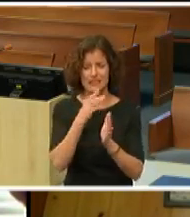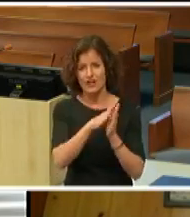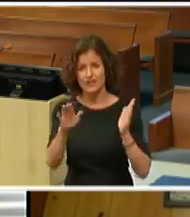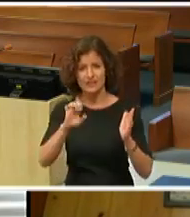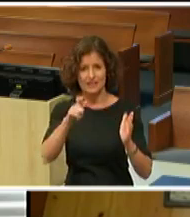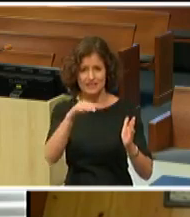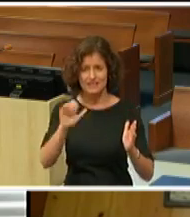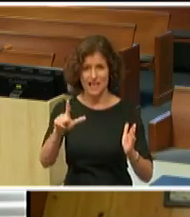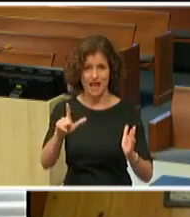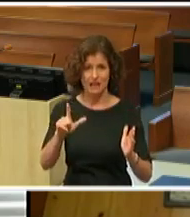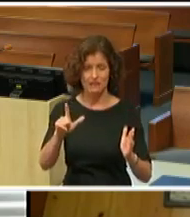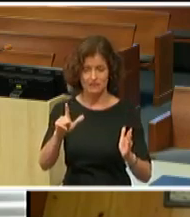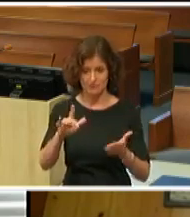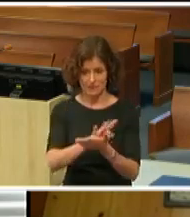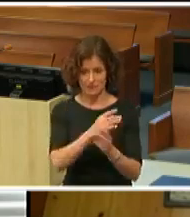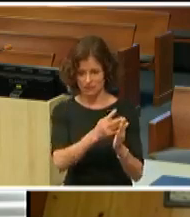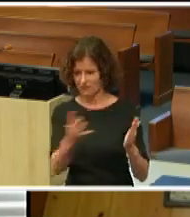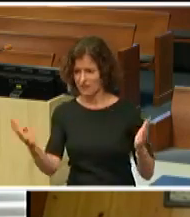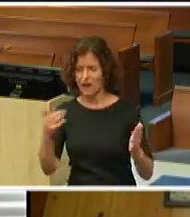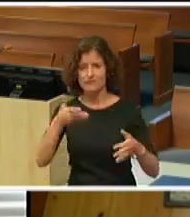made.